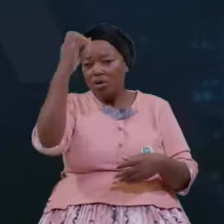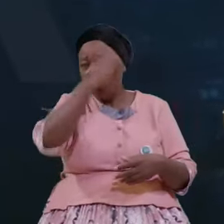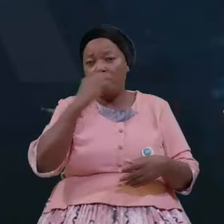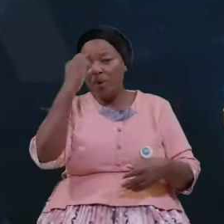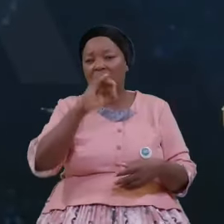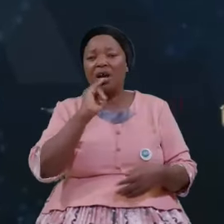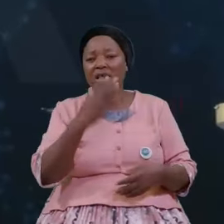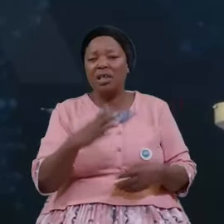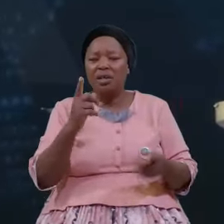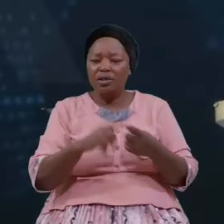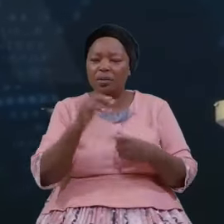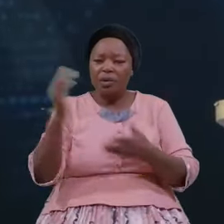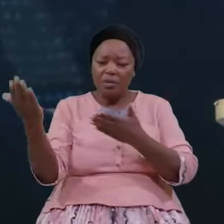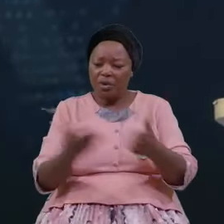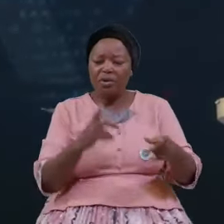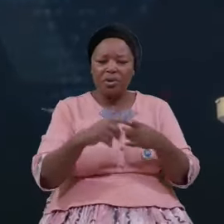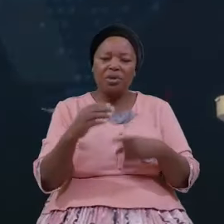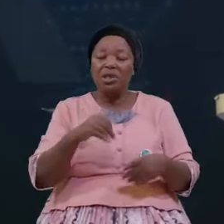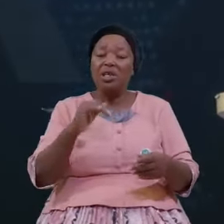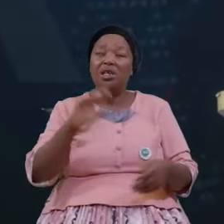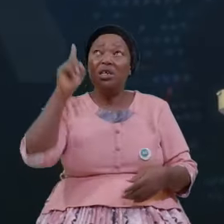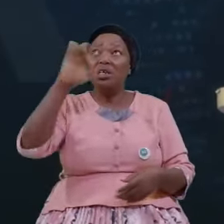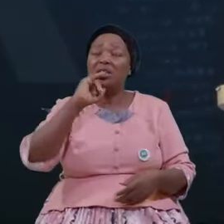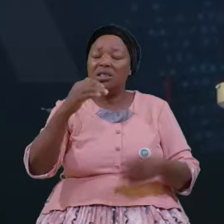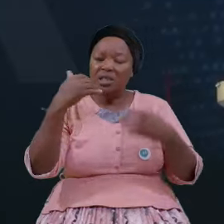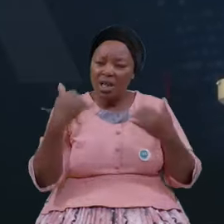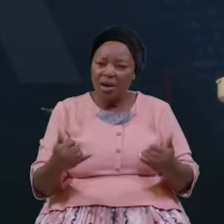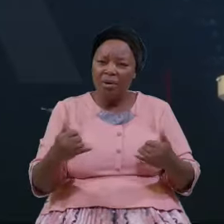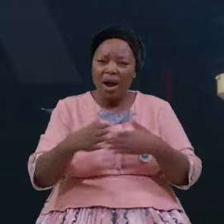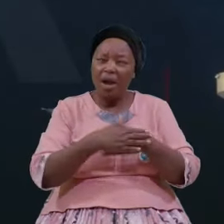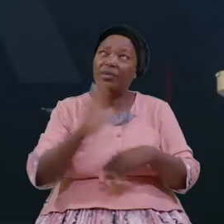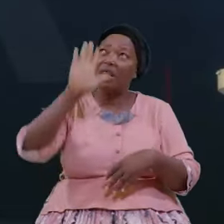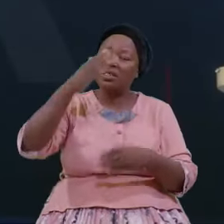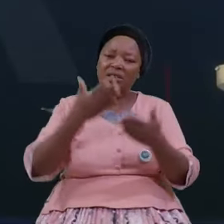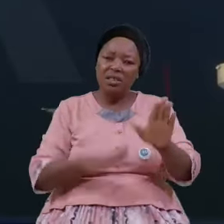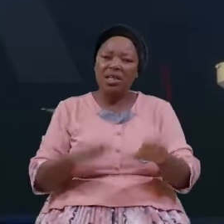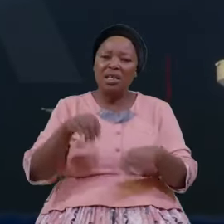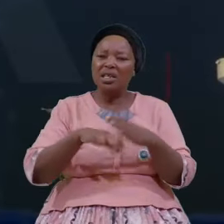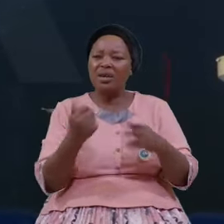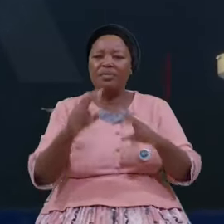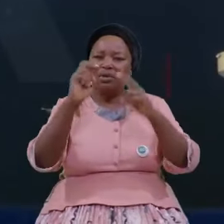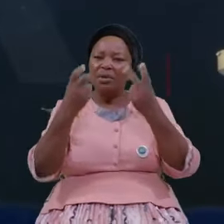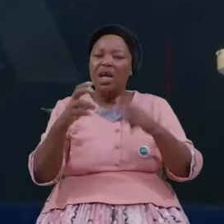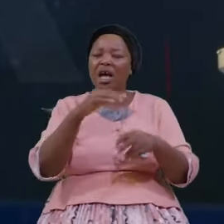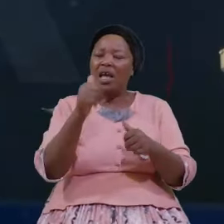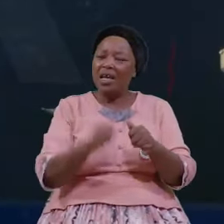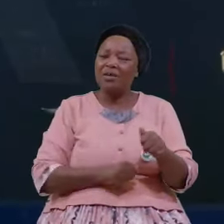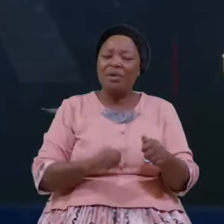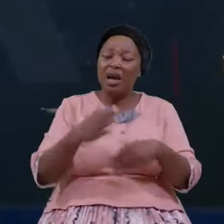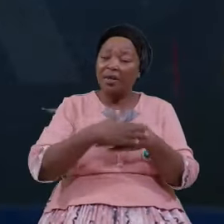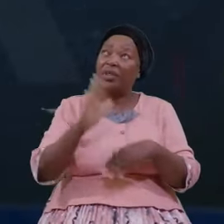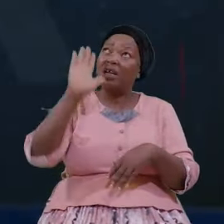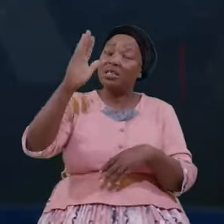It's now, after his death in every town, after his death in every